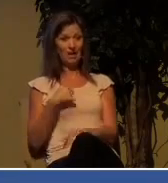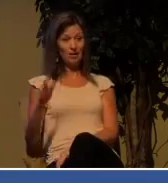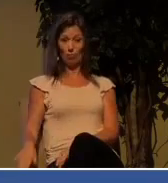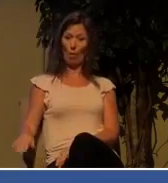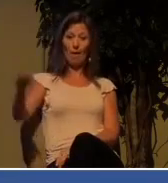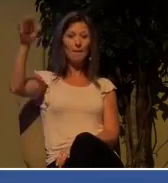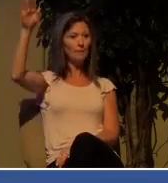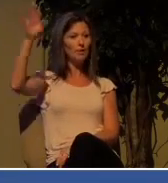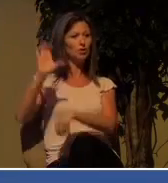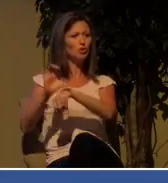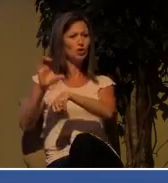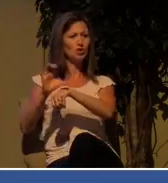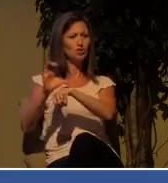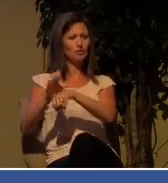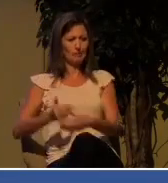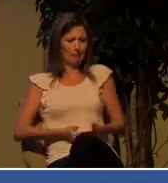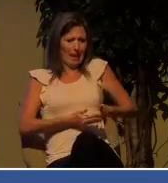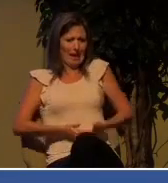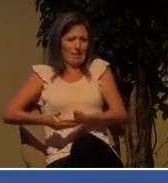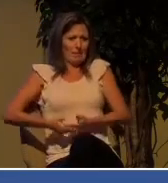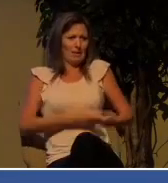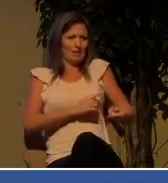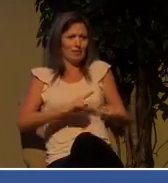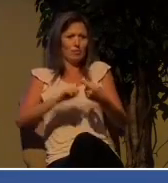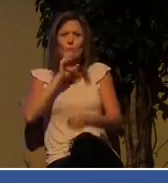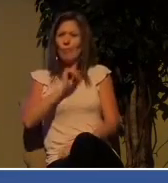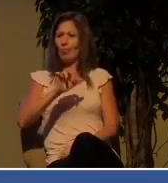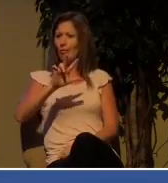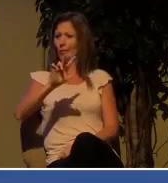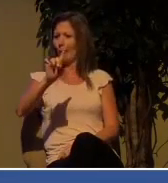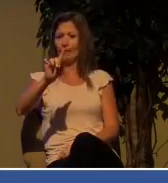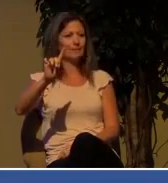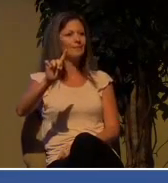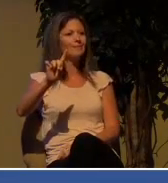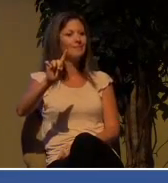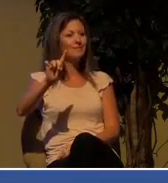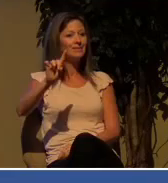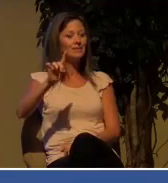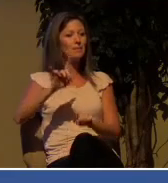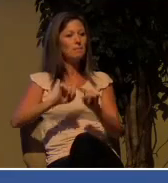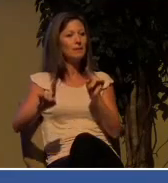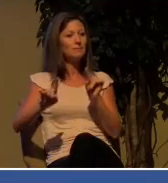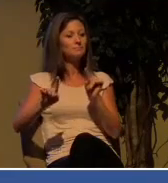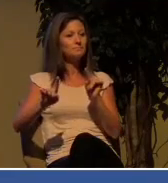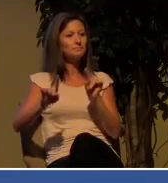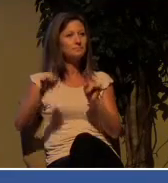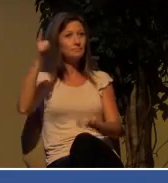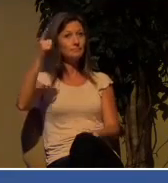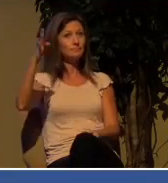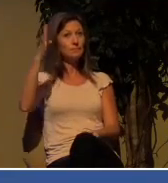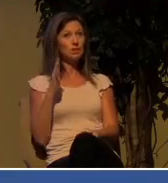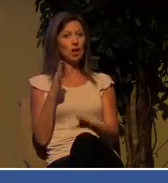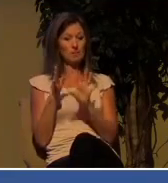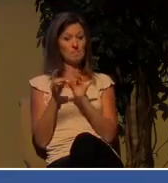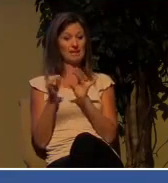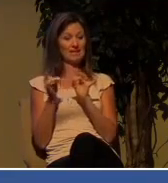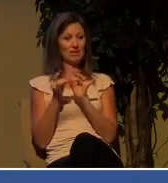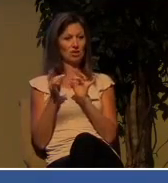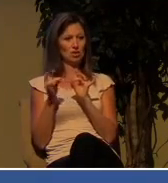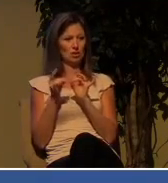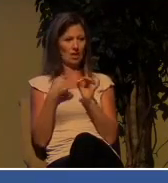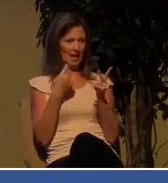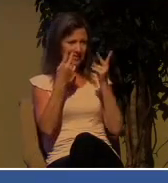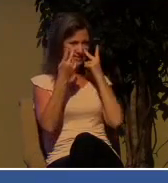was a baby until I was 31 years old. But it was ultimately God's message working through the lives of